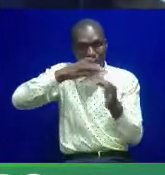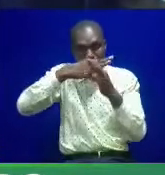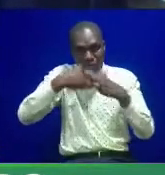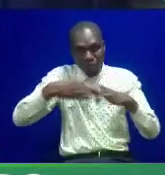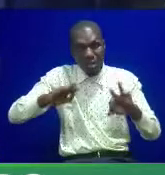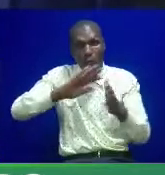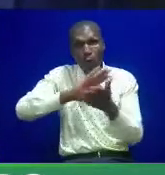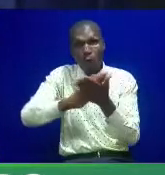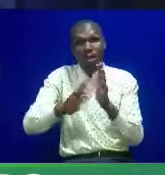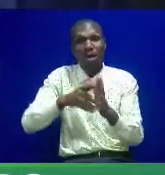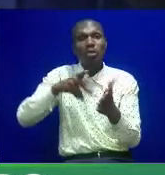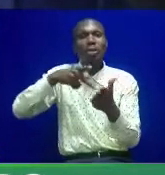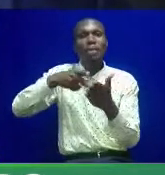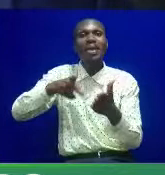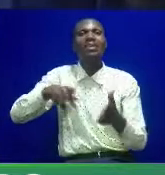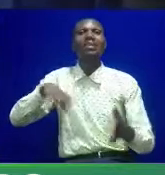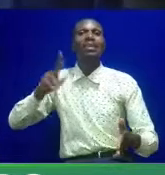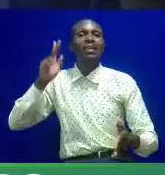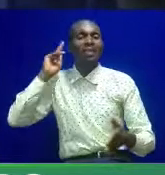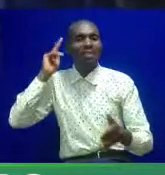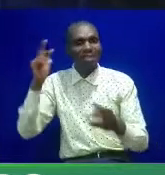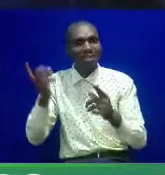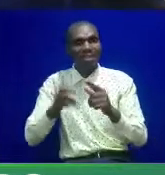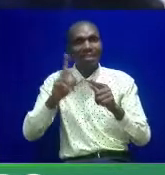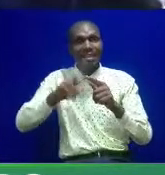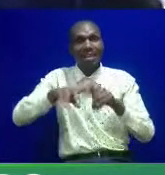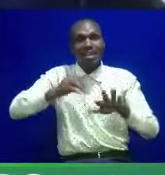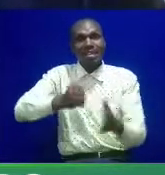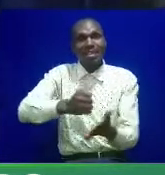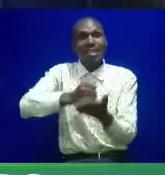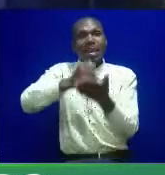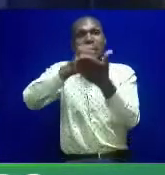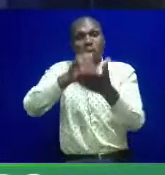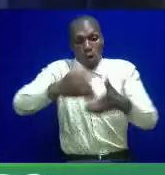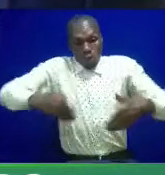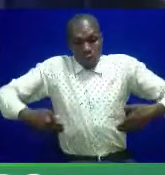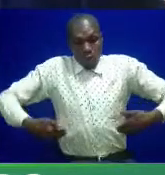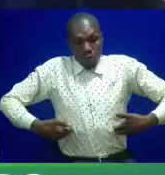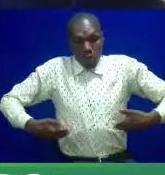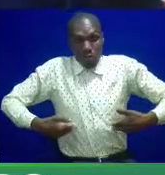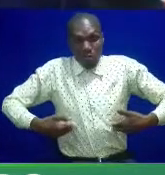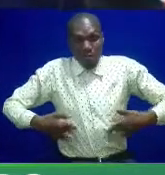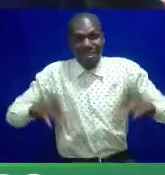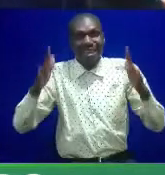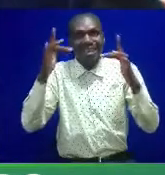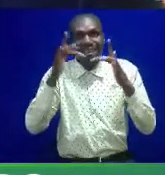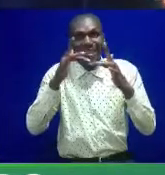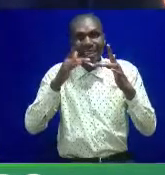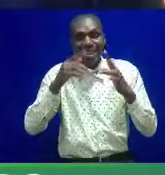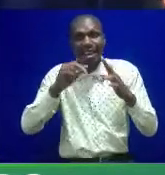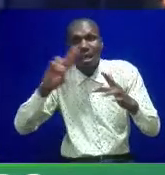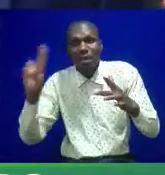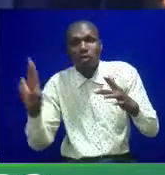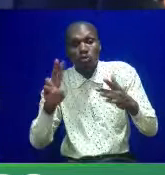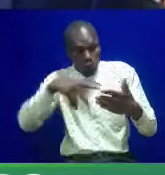ito erinde enyare go konya basae internet nabe go tumeka go